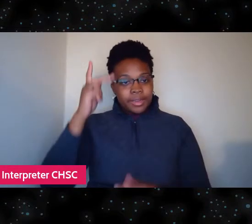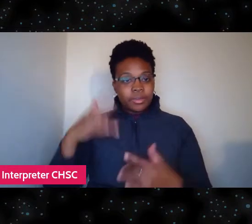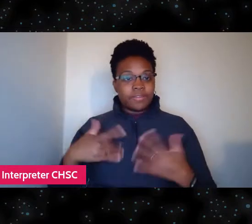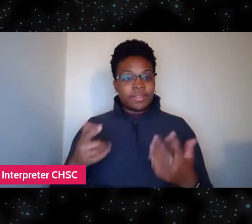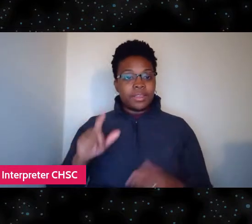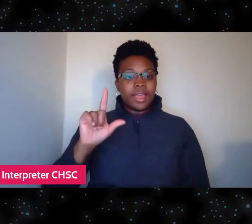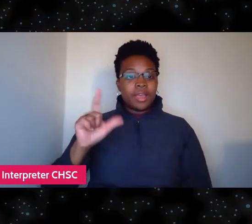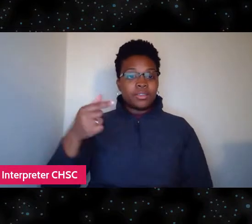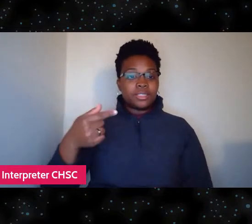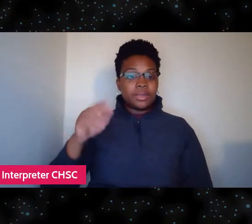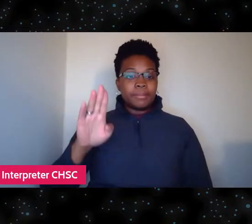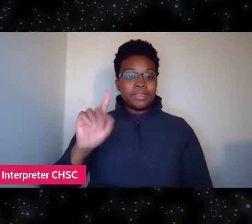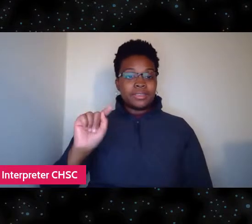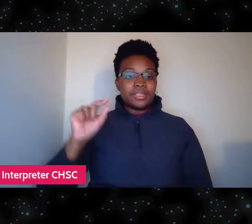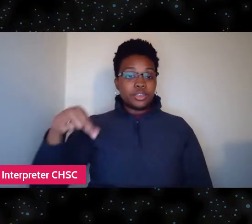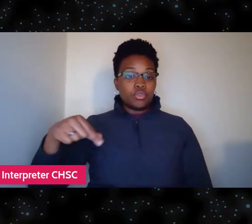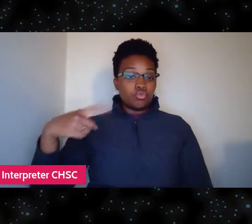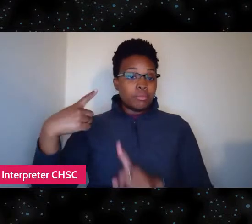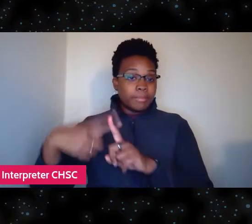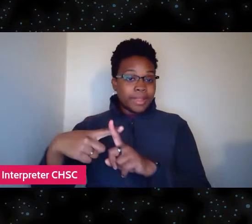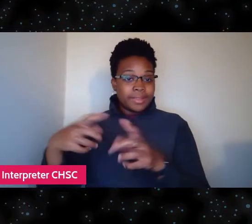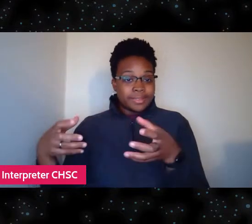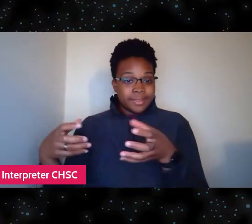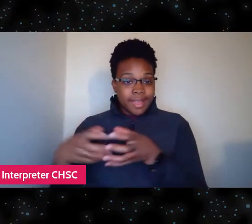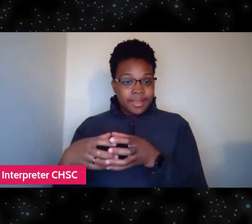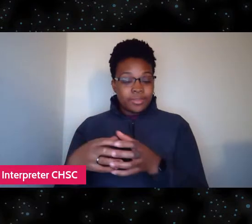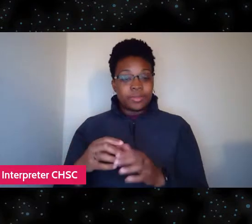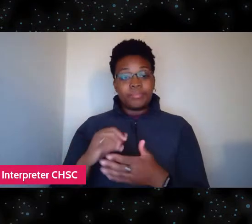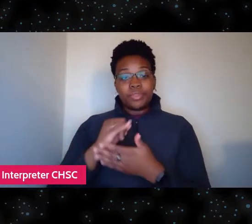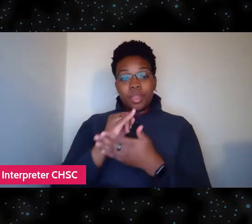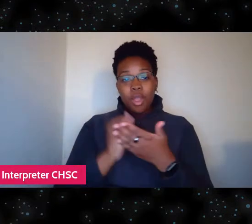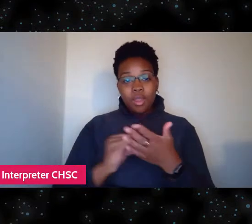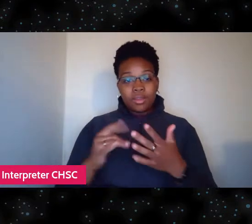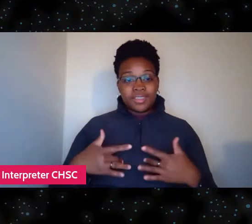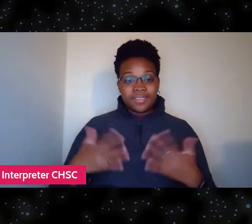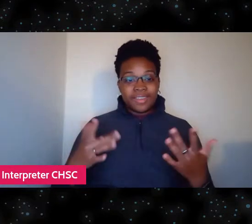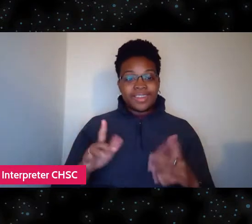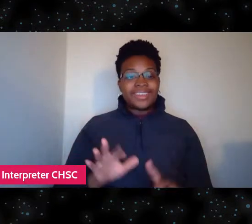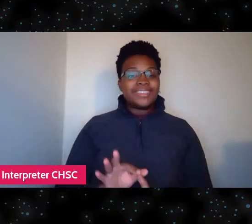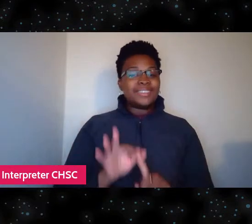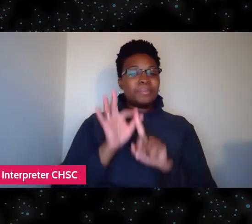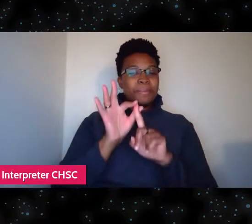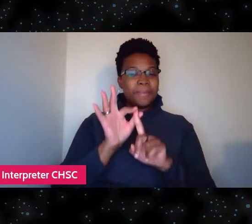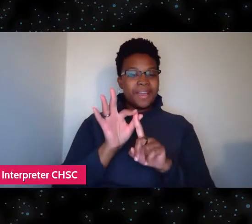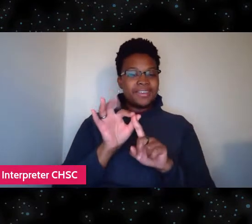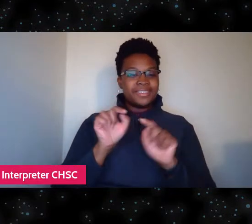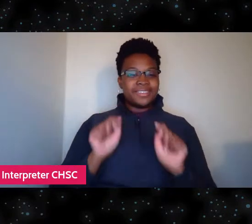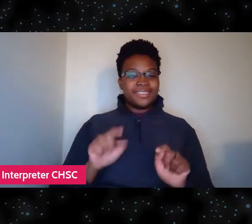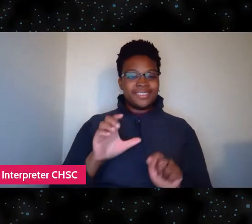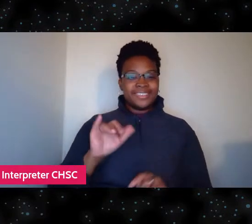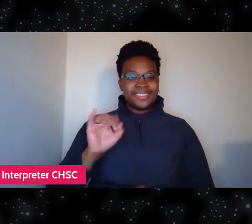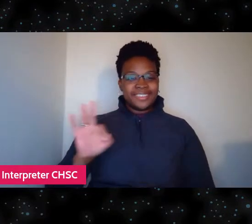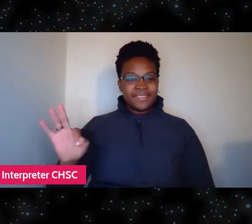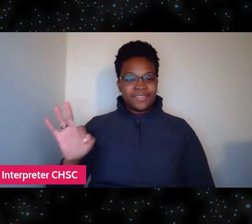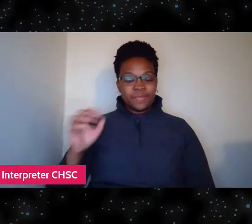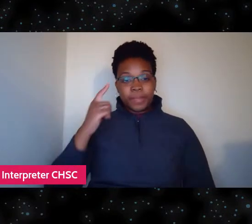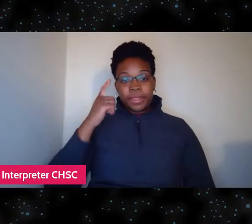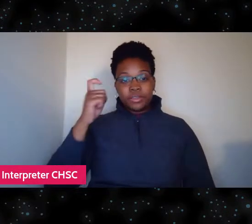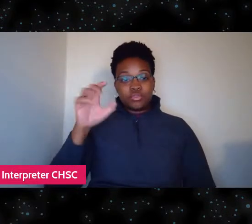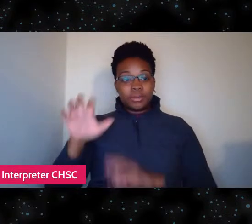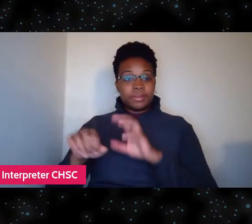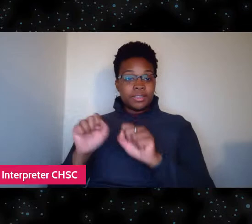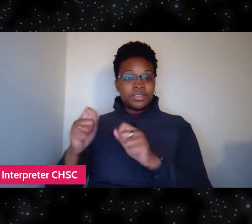LGBTQ plus gatherings, and arts happenings, especially CIFF. Dreamcatcher celebrates Dave